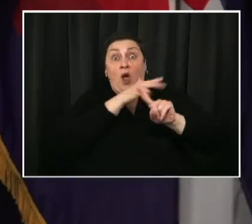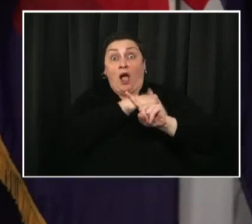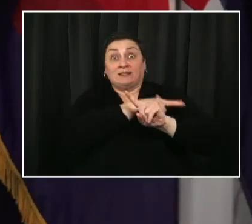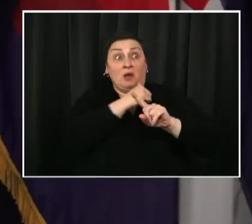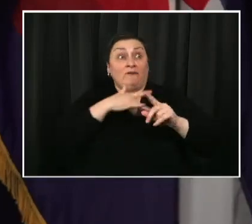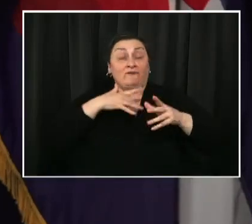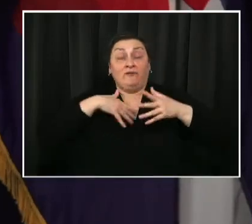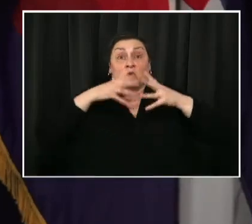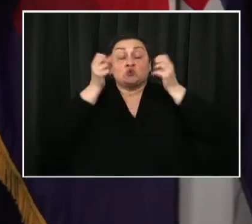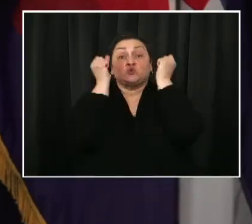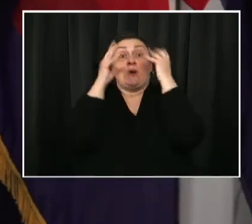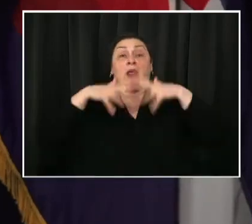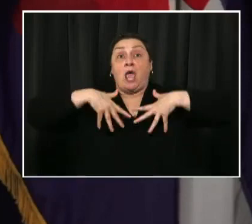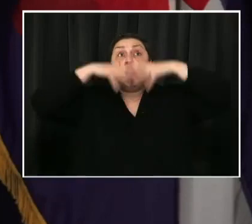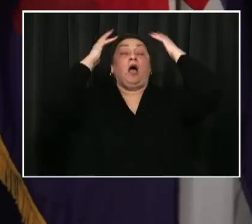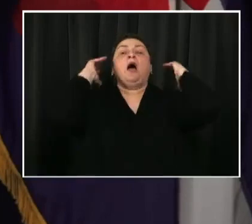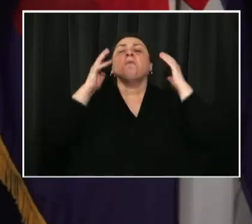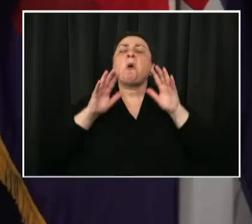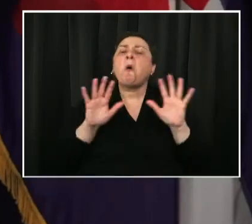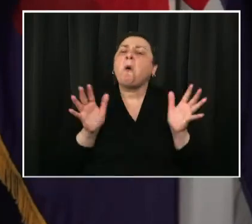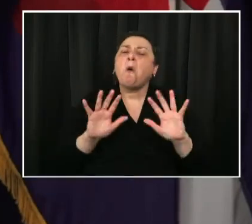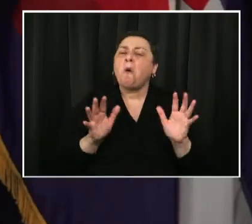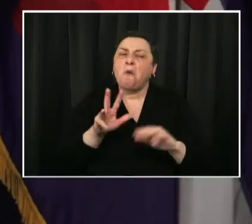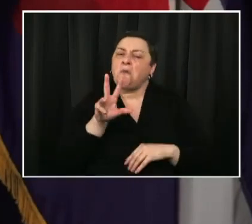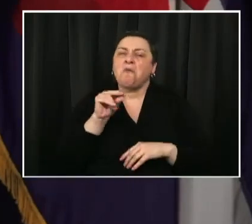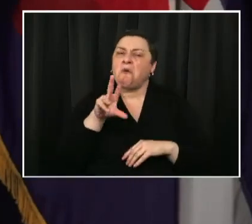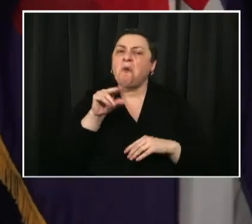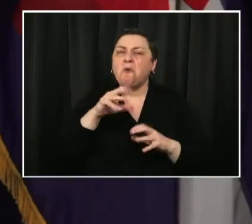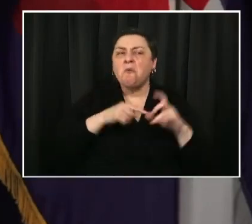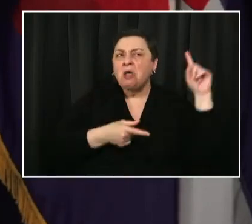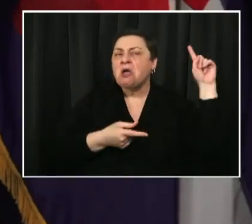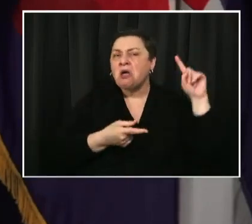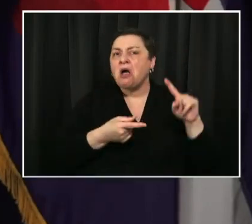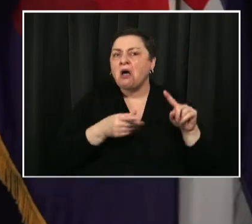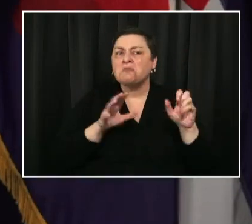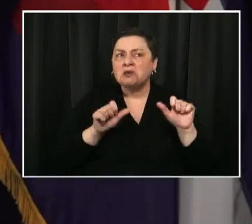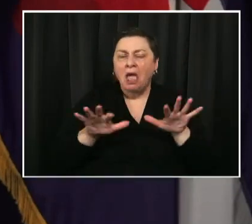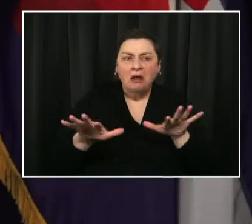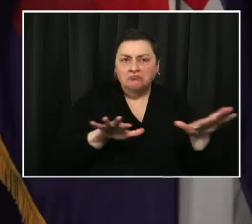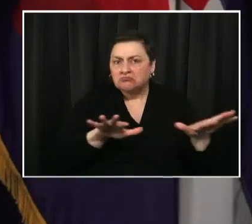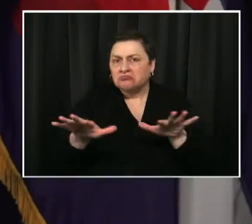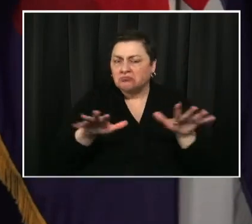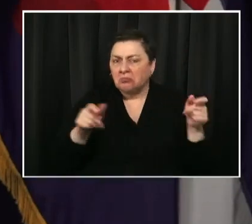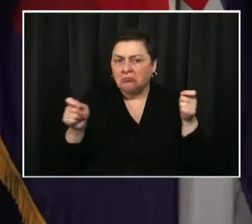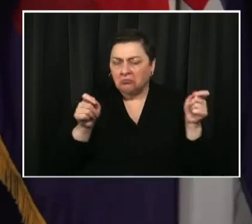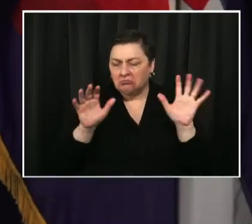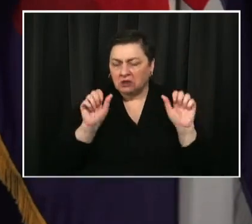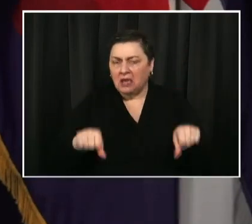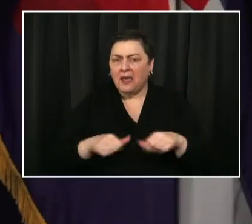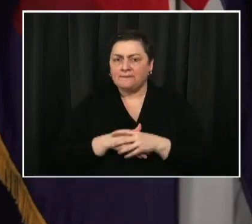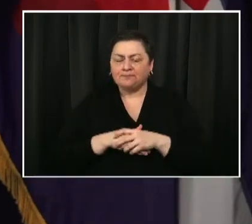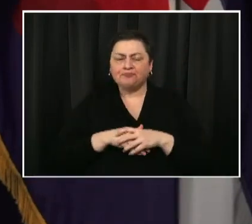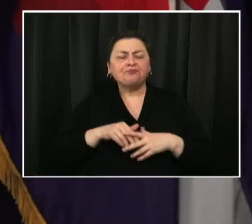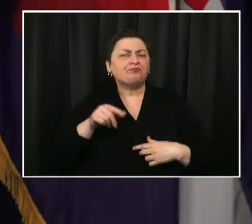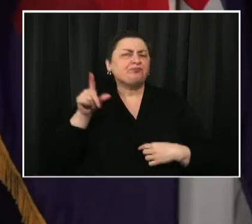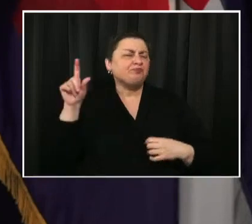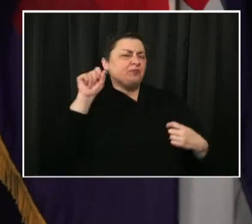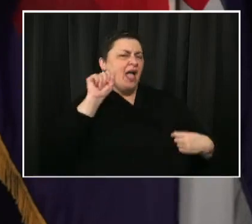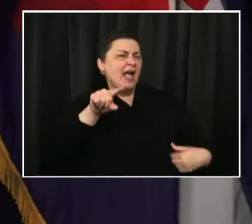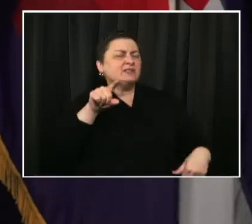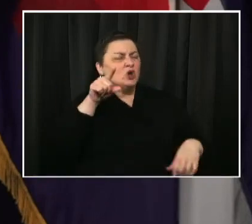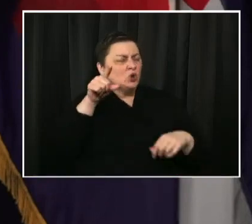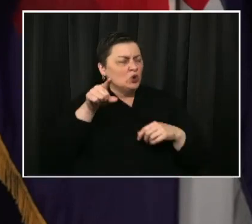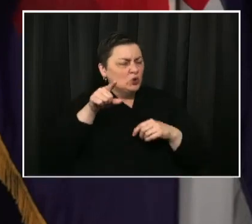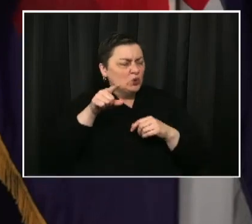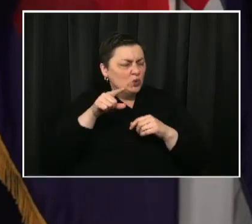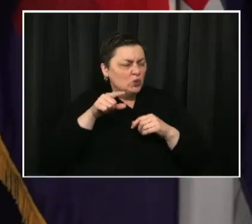a quick follow-up, I know you just signed or extended the mask order back on the 5th, I think, and obviously that's